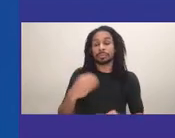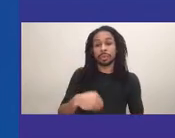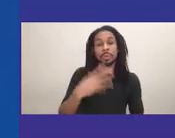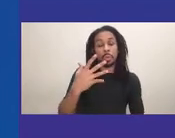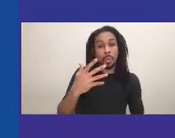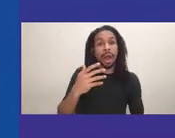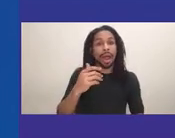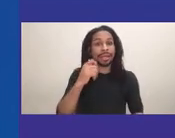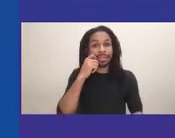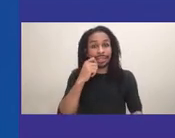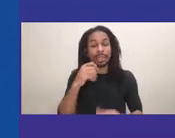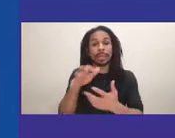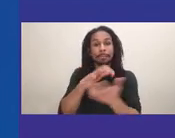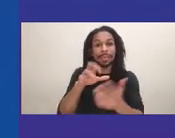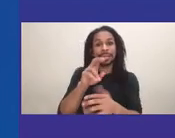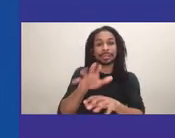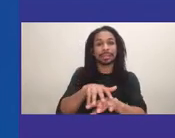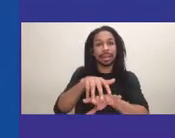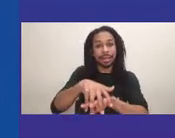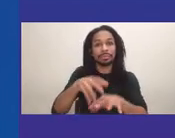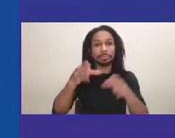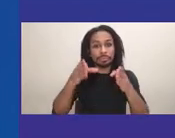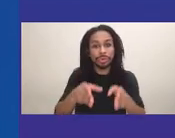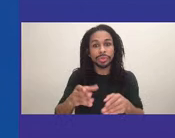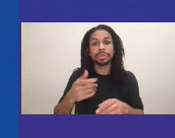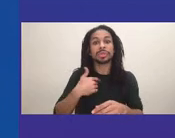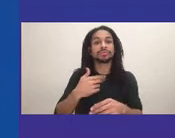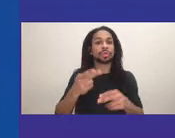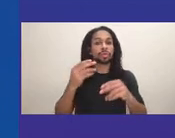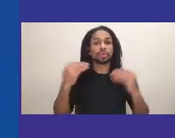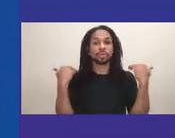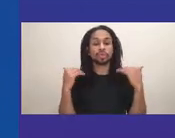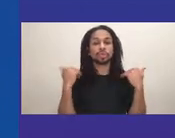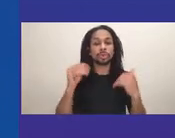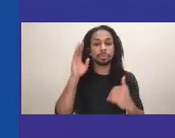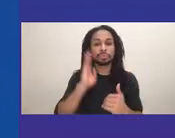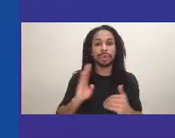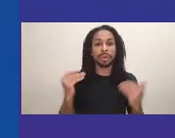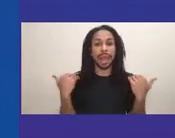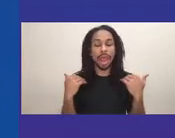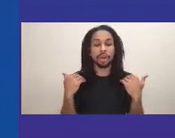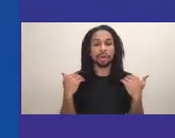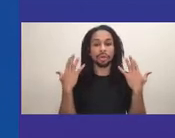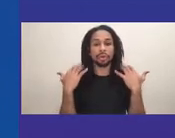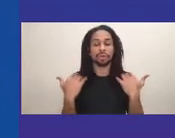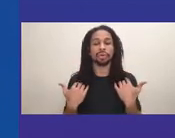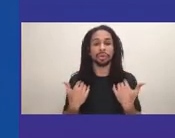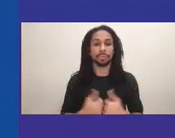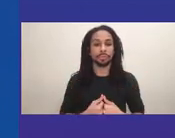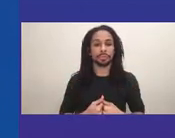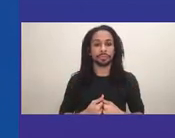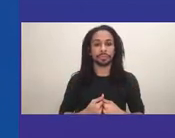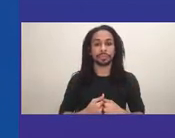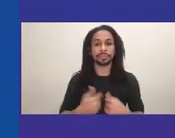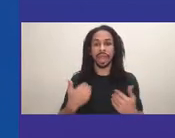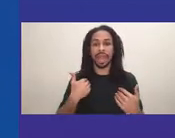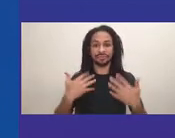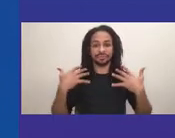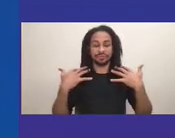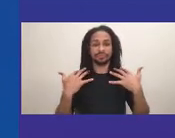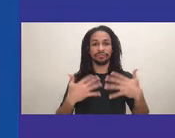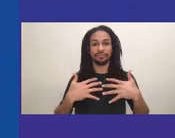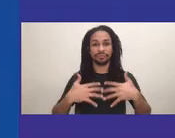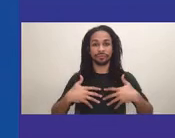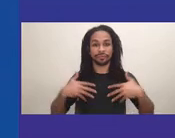white-skinned mixed native person. I have short brown hair. I I'm wearing